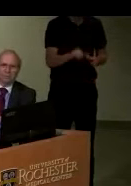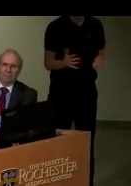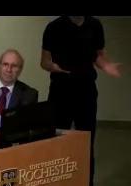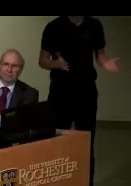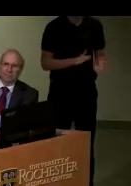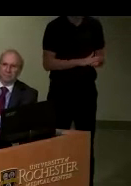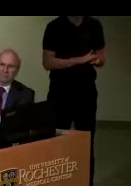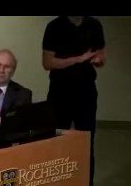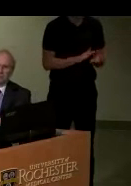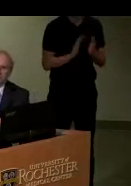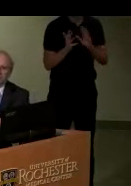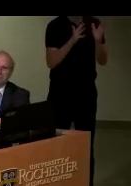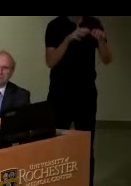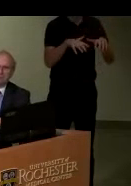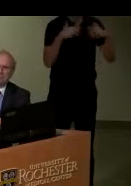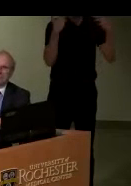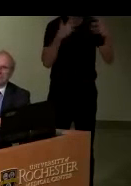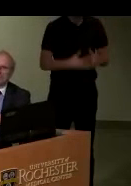else isn't going to work.